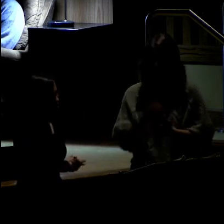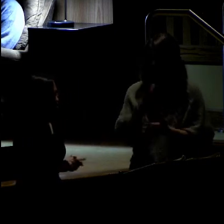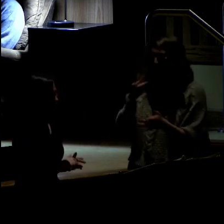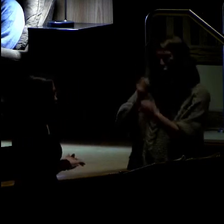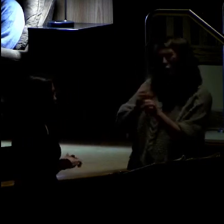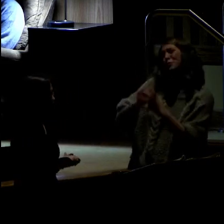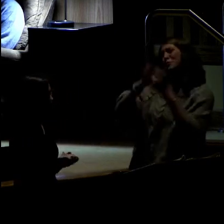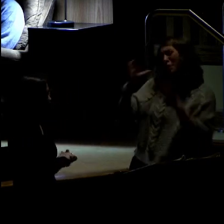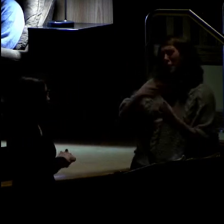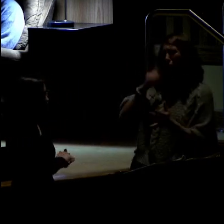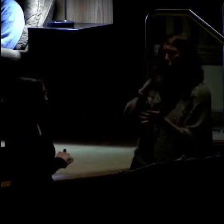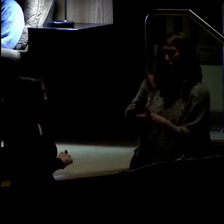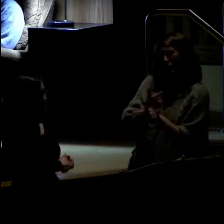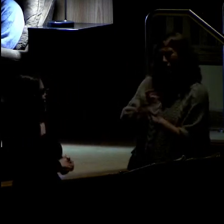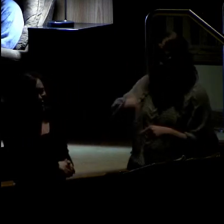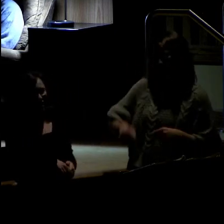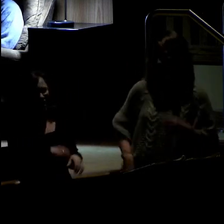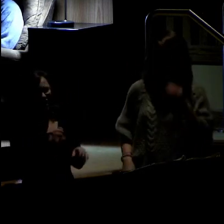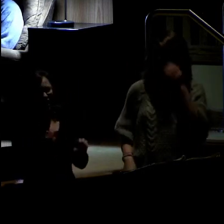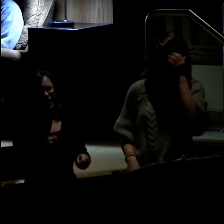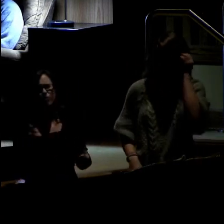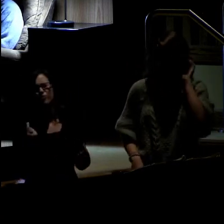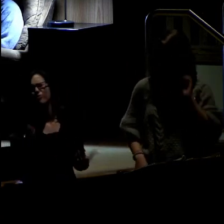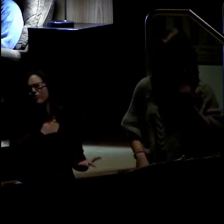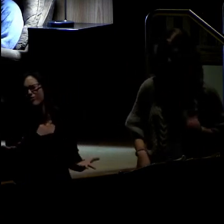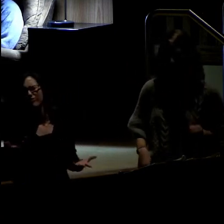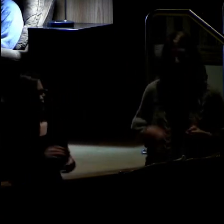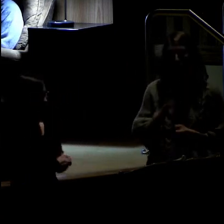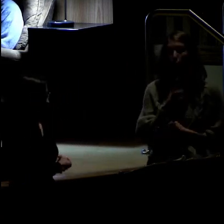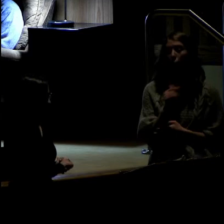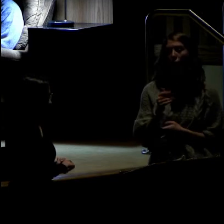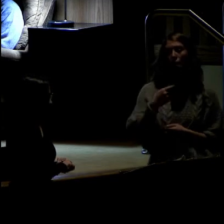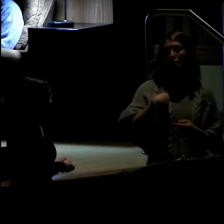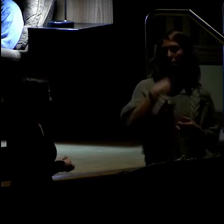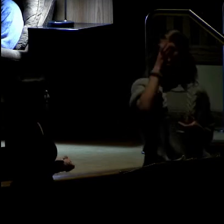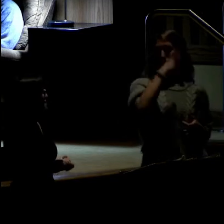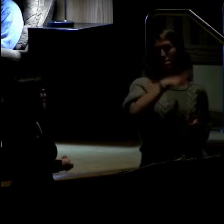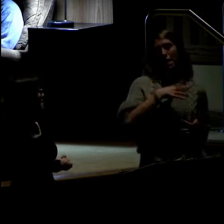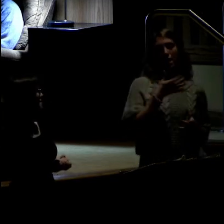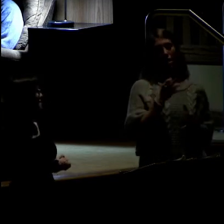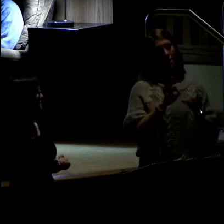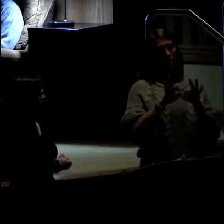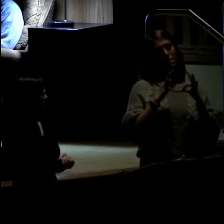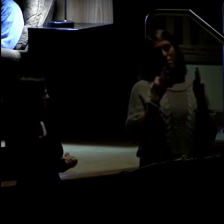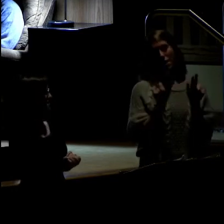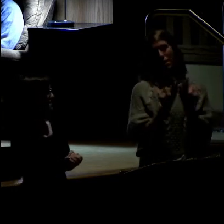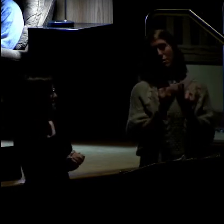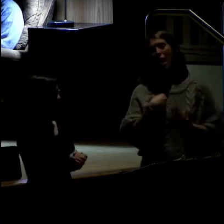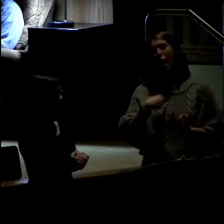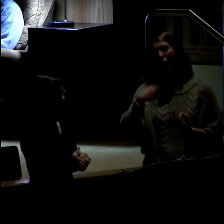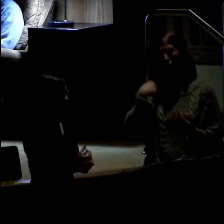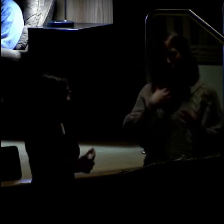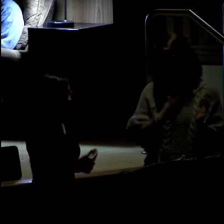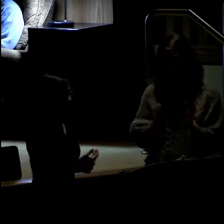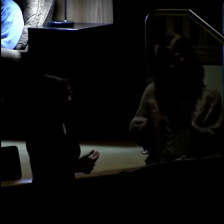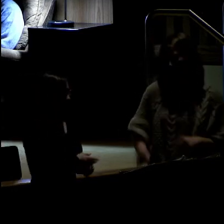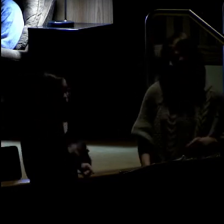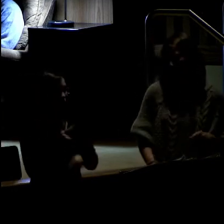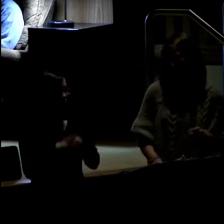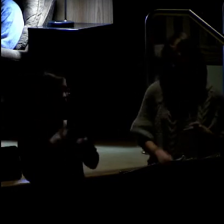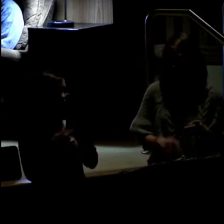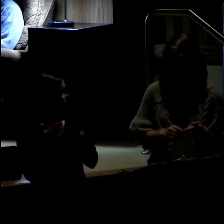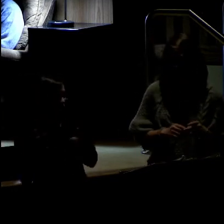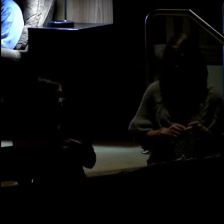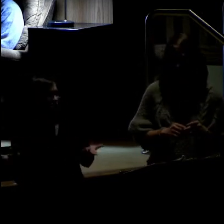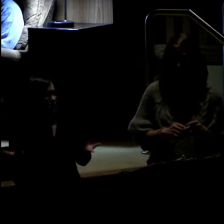take care of this. What could you do, baby brother? Well, being the man of the family, I've got plans. What kind of plans?